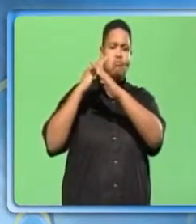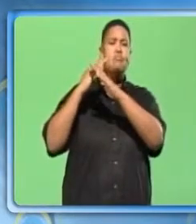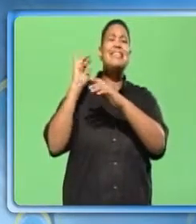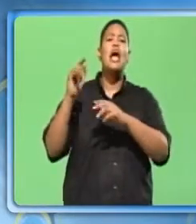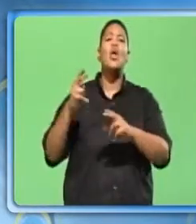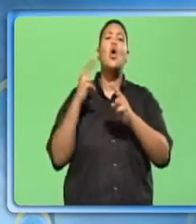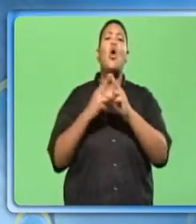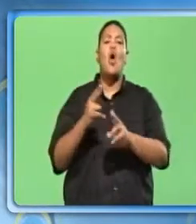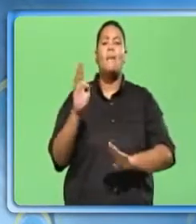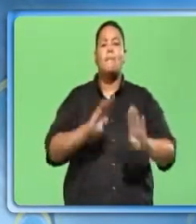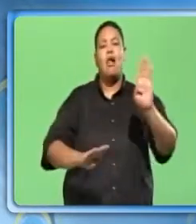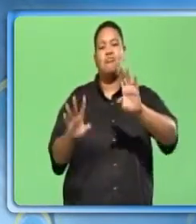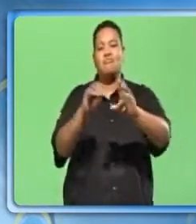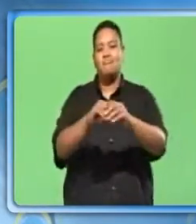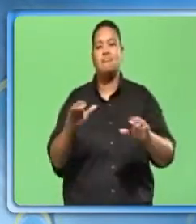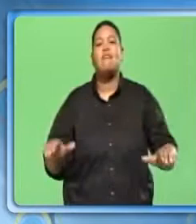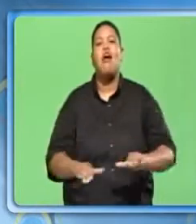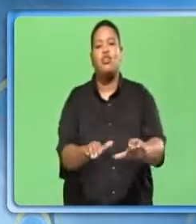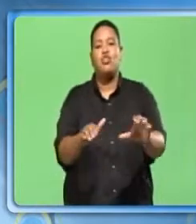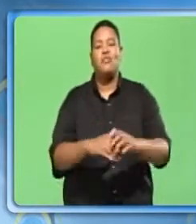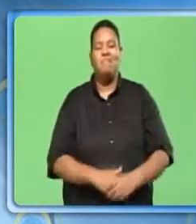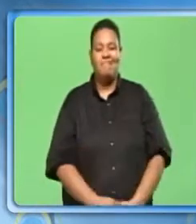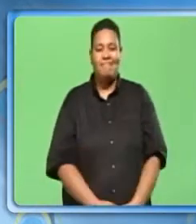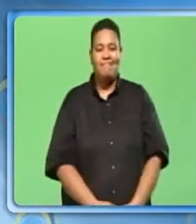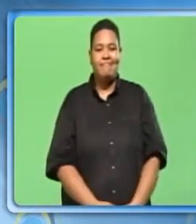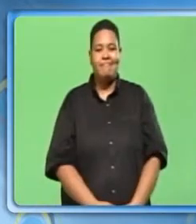that is biology in action.